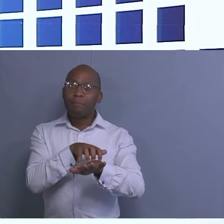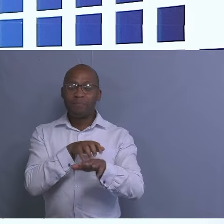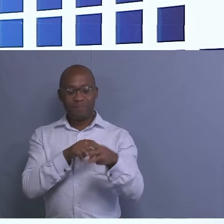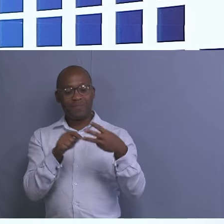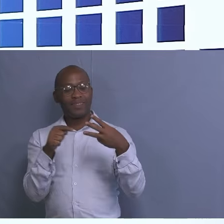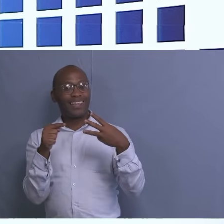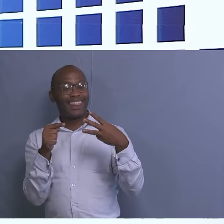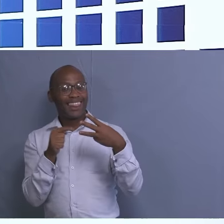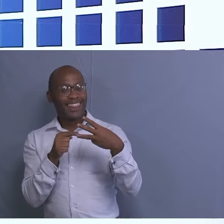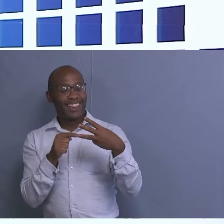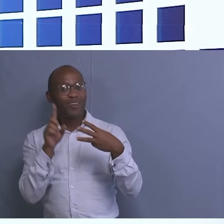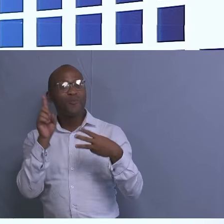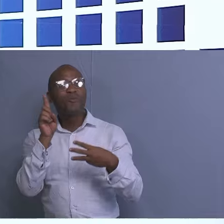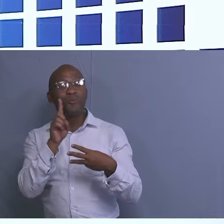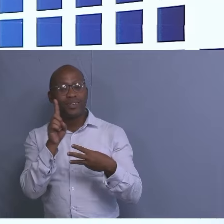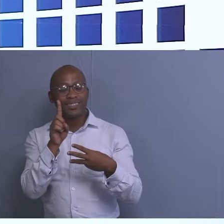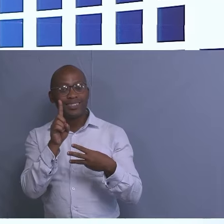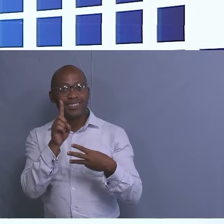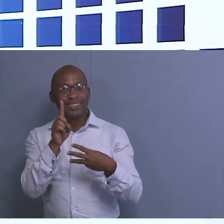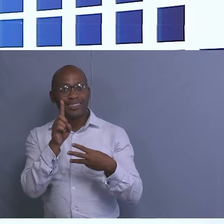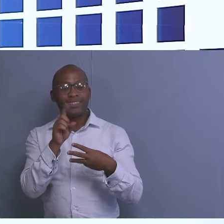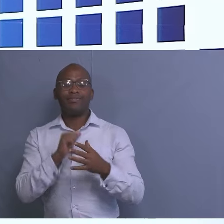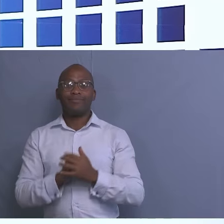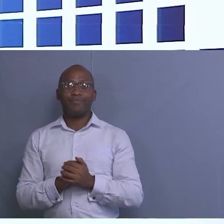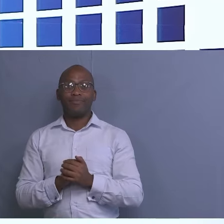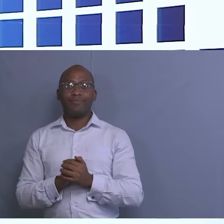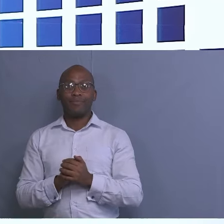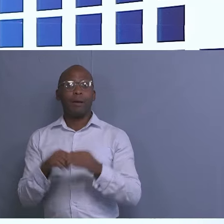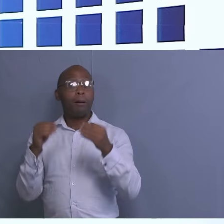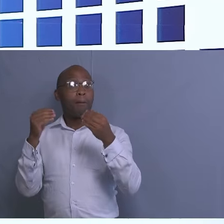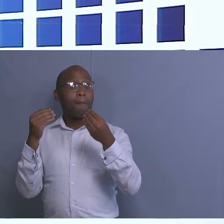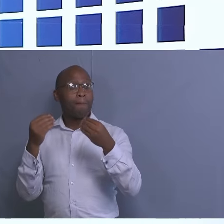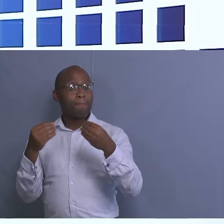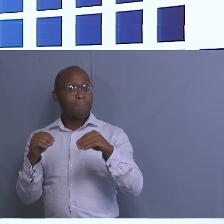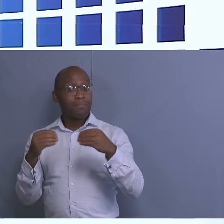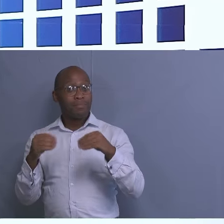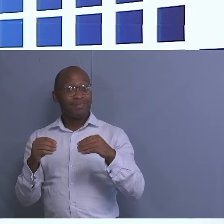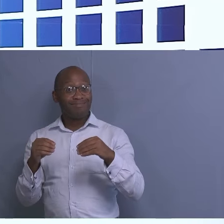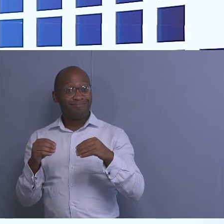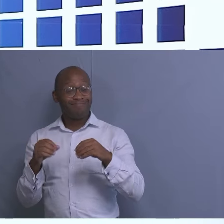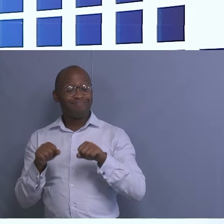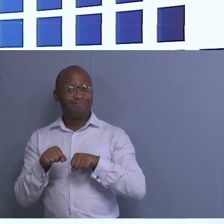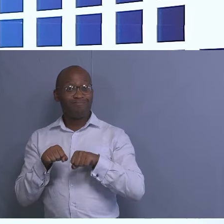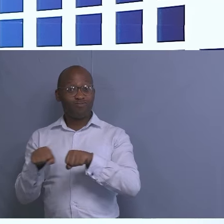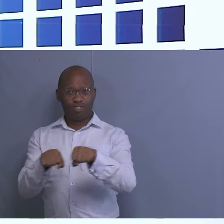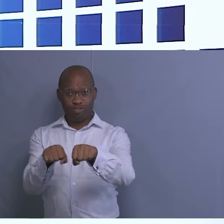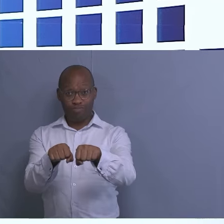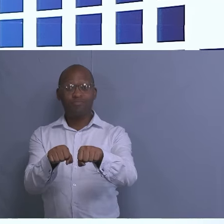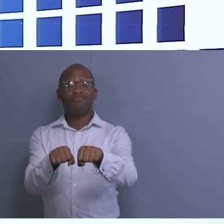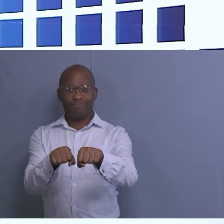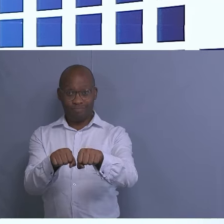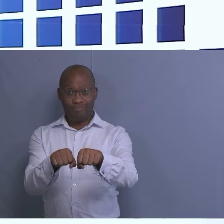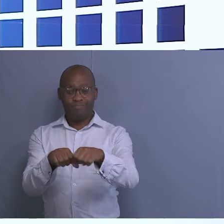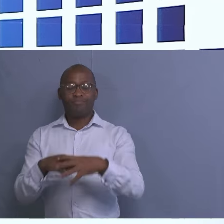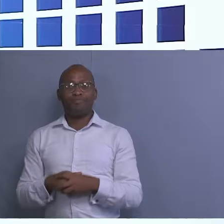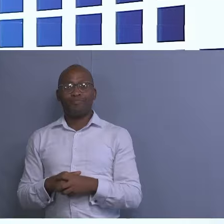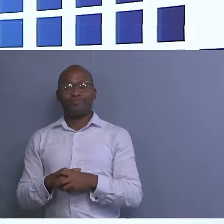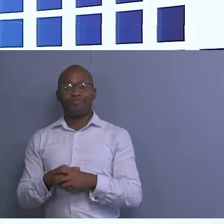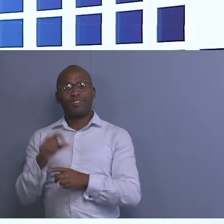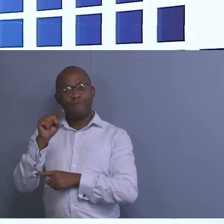number 3, business survival strategies. Let me start with the first